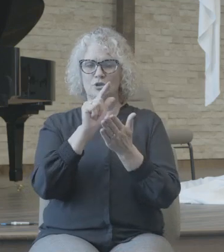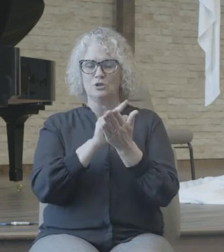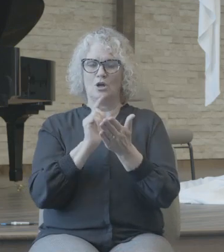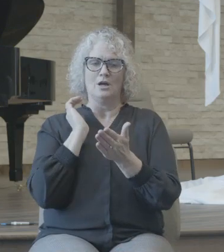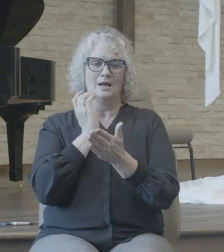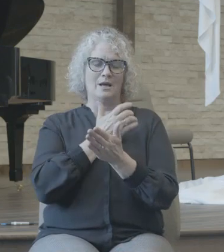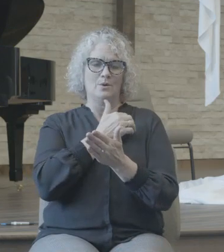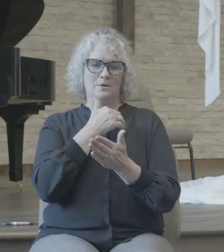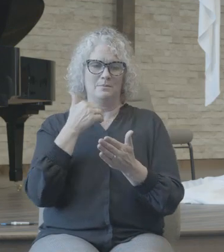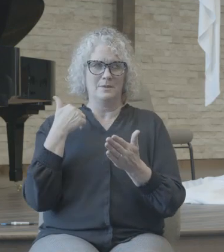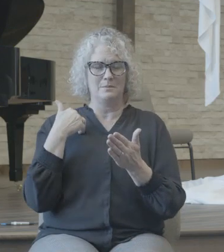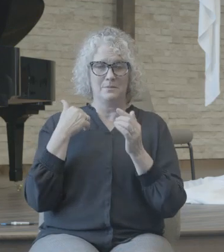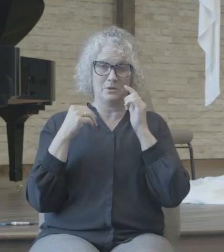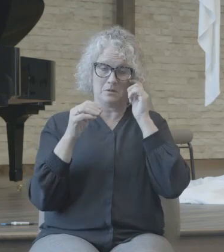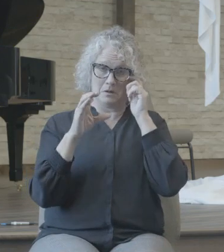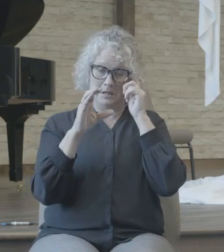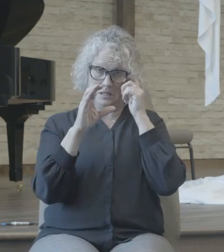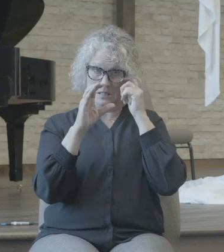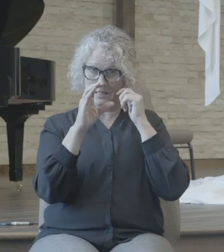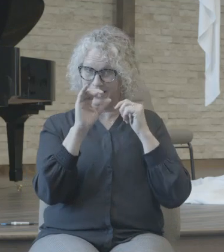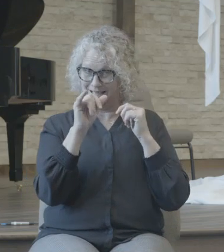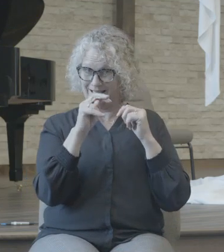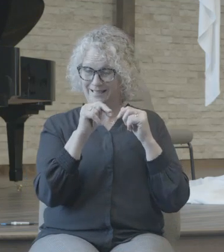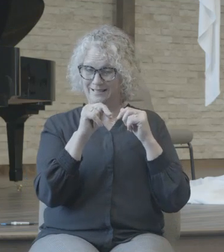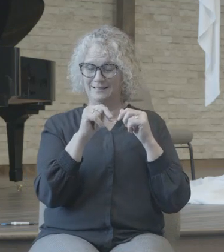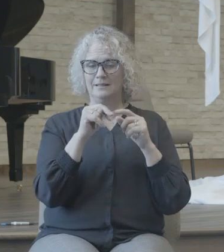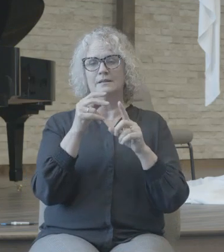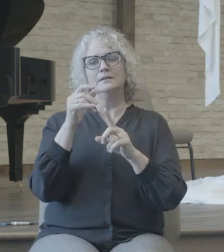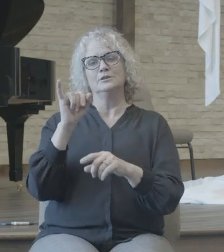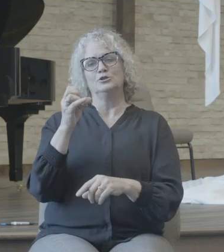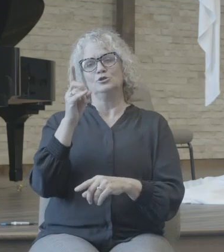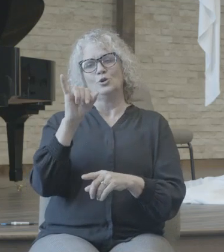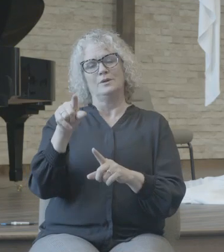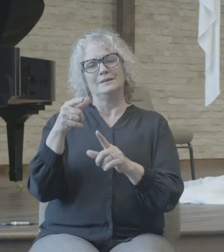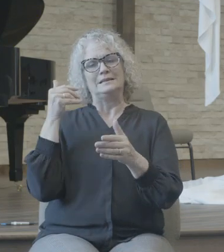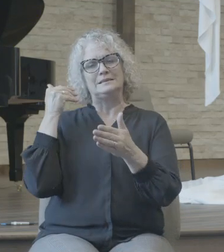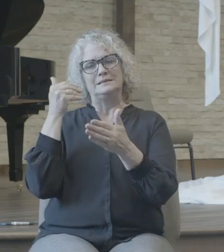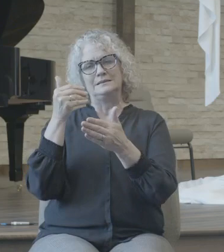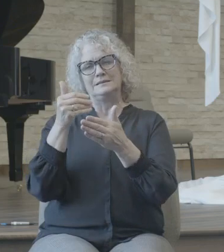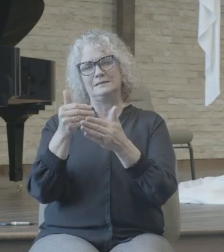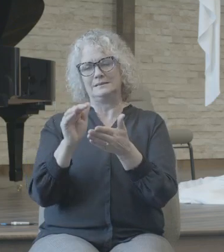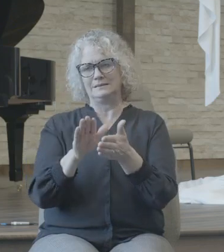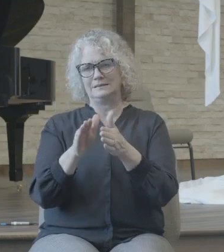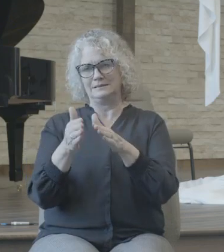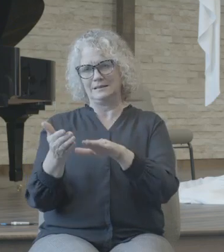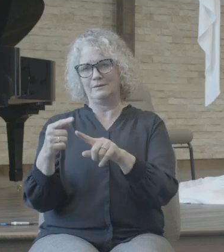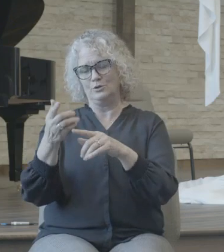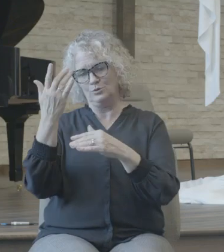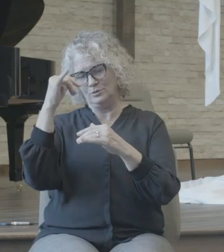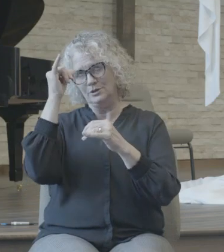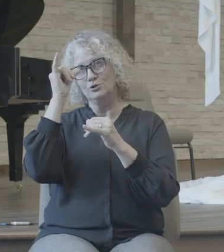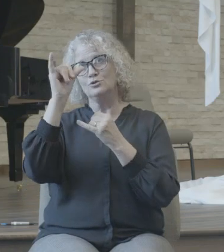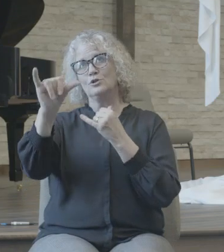Mitzner, and Jody is near death and entering eternal life.